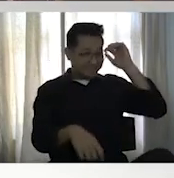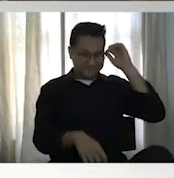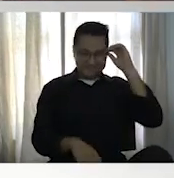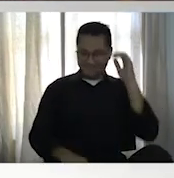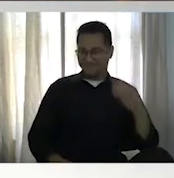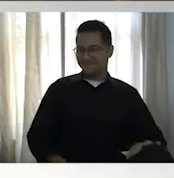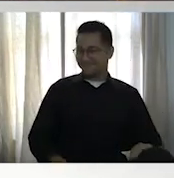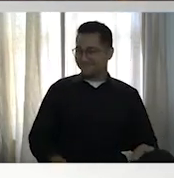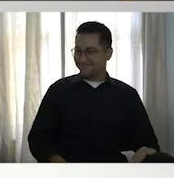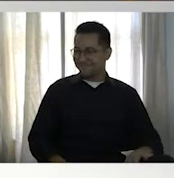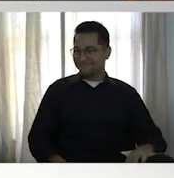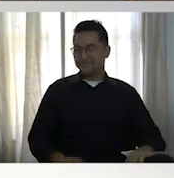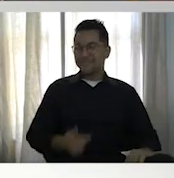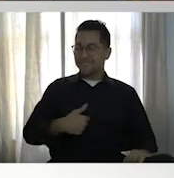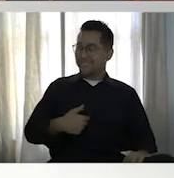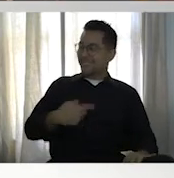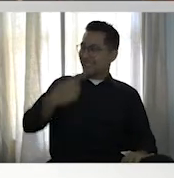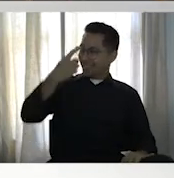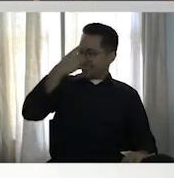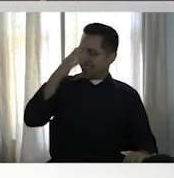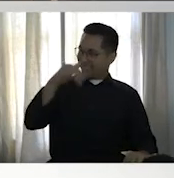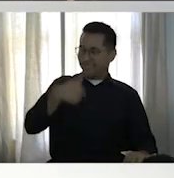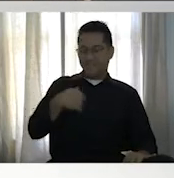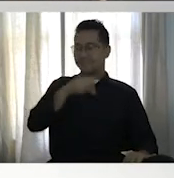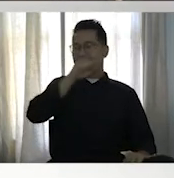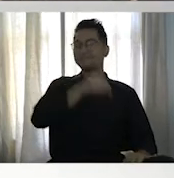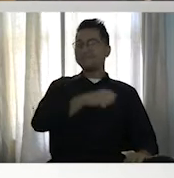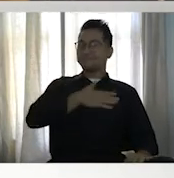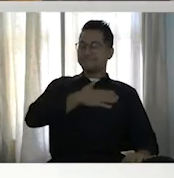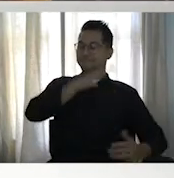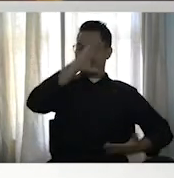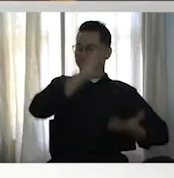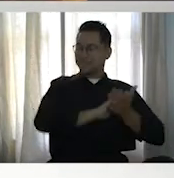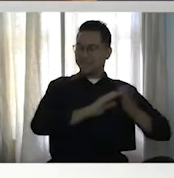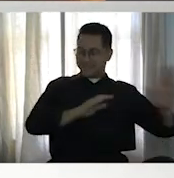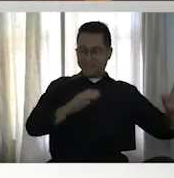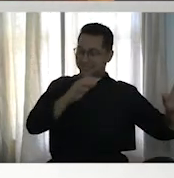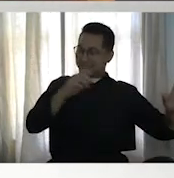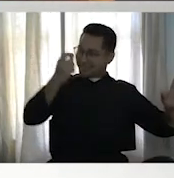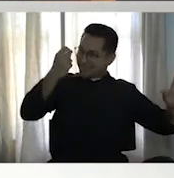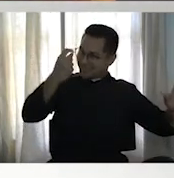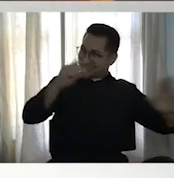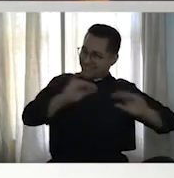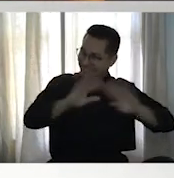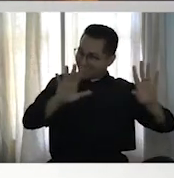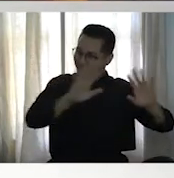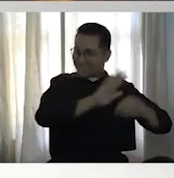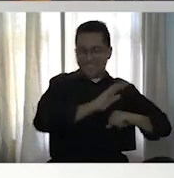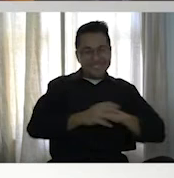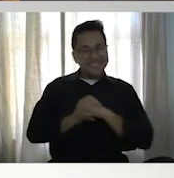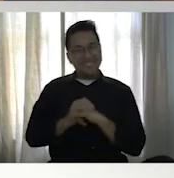counter. And I think. I love my husband. Okay, don't get me wrong. Okay.